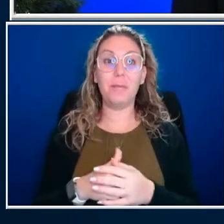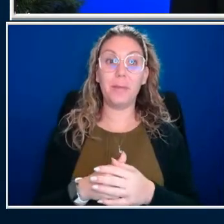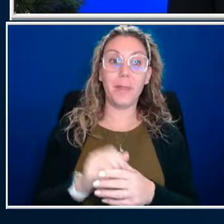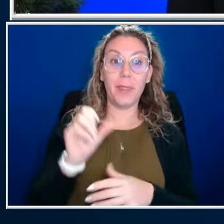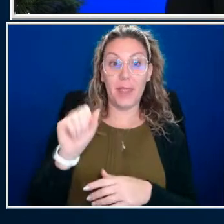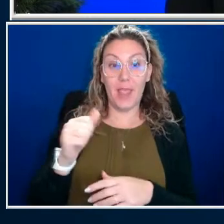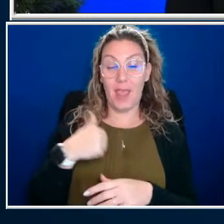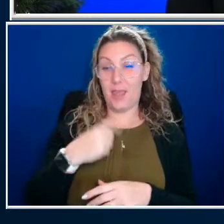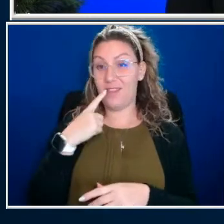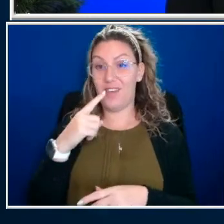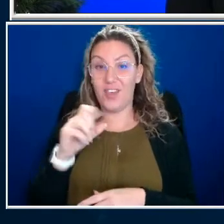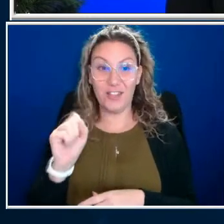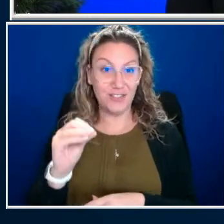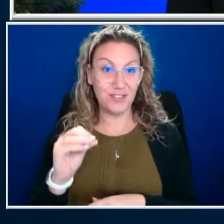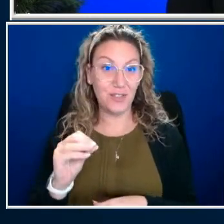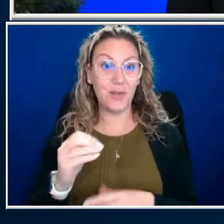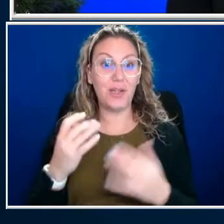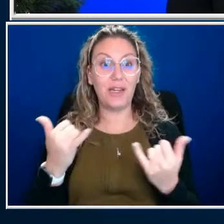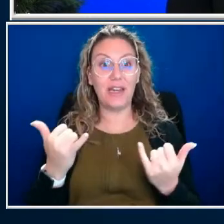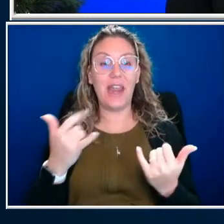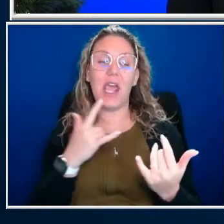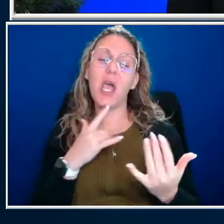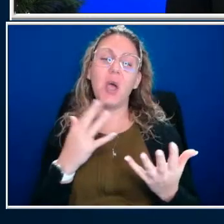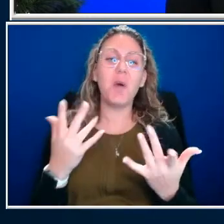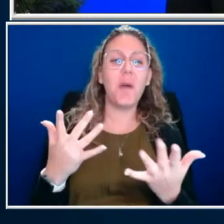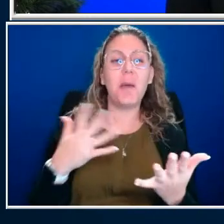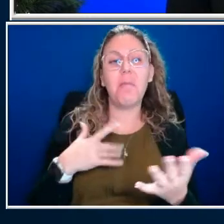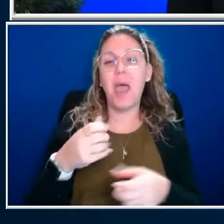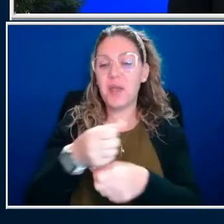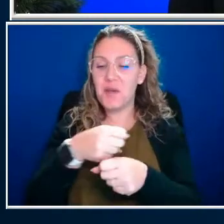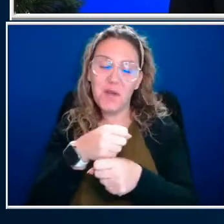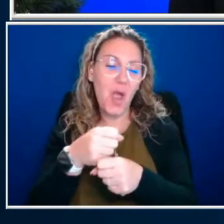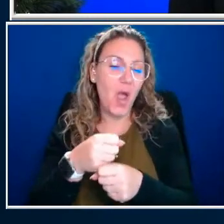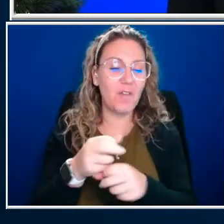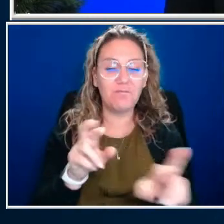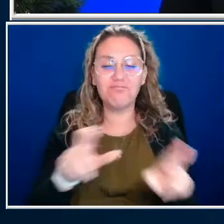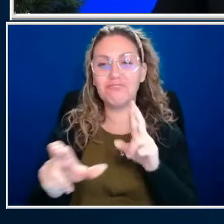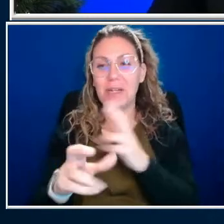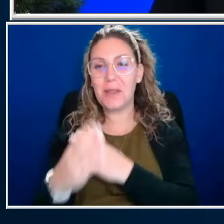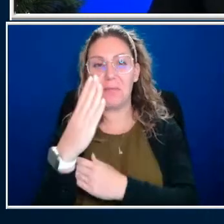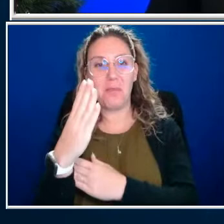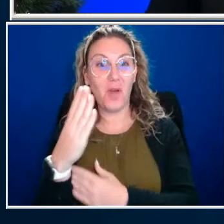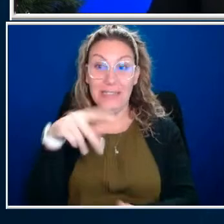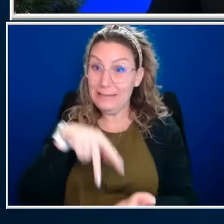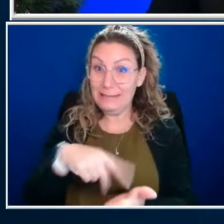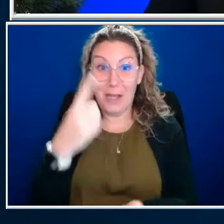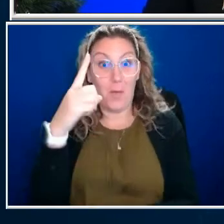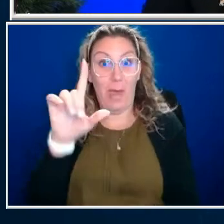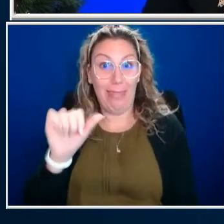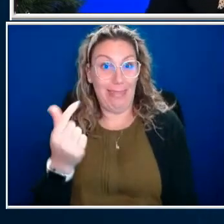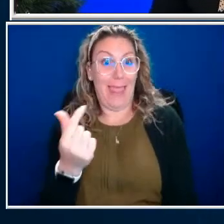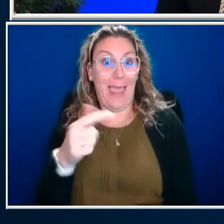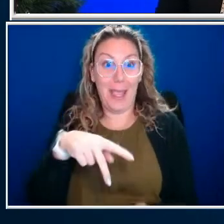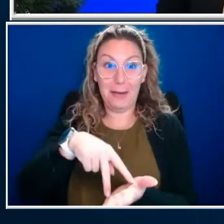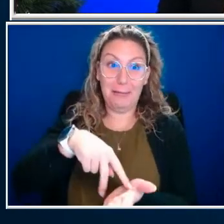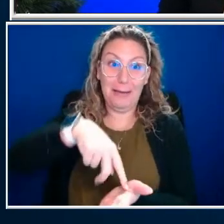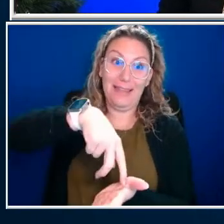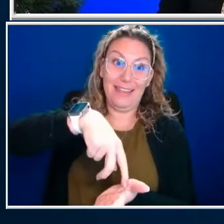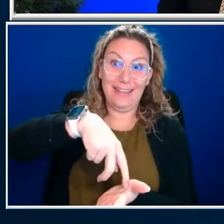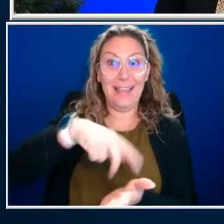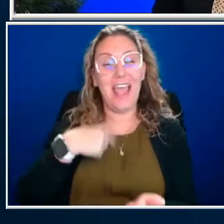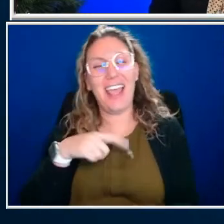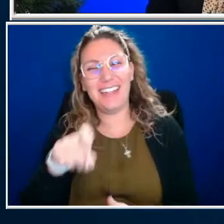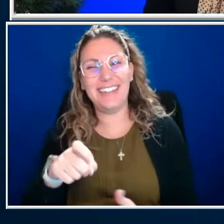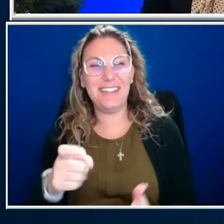now it's something I could do while I'm waiting for my coffee to brew in the morning, or like you said, brushing our teeth. Stand on one leg. I'll have to wait for the yoga moves, I